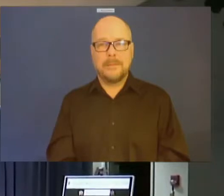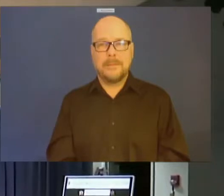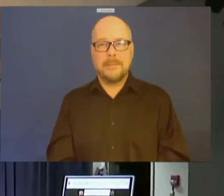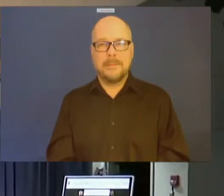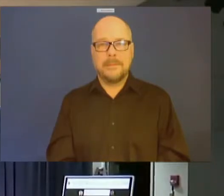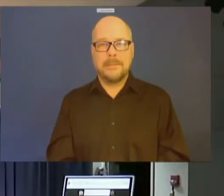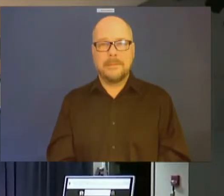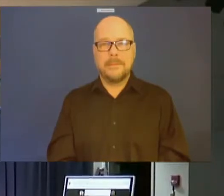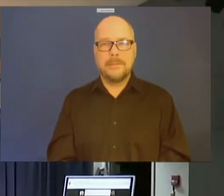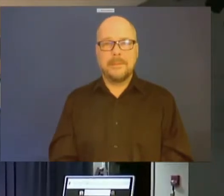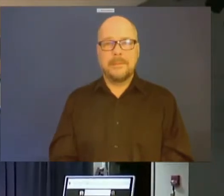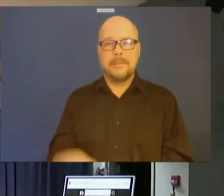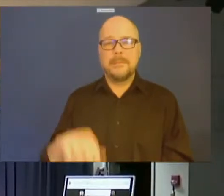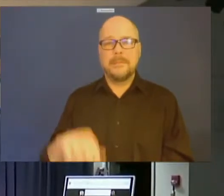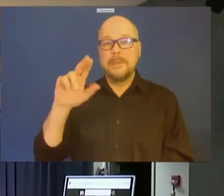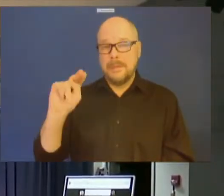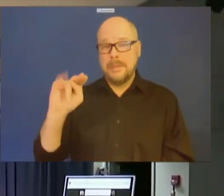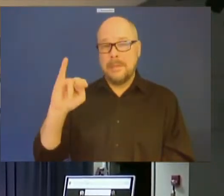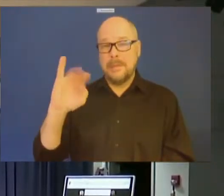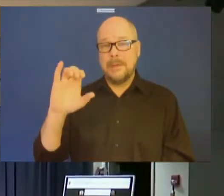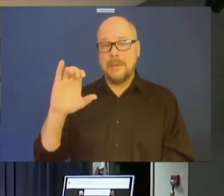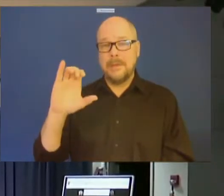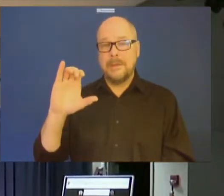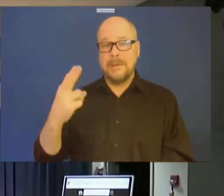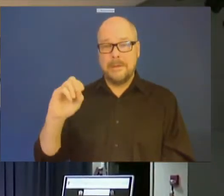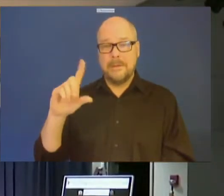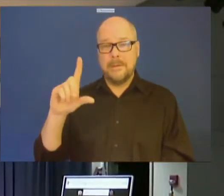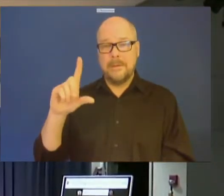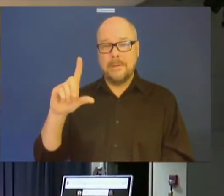Nicholas Jones.